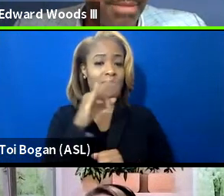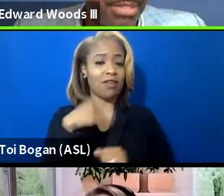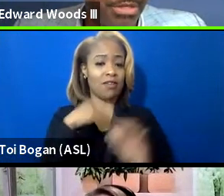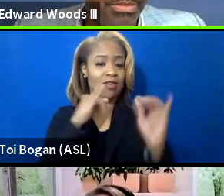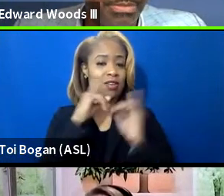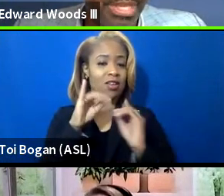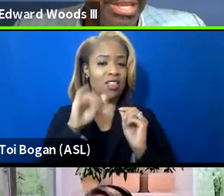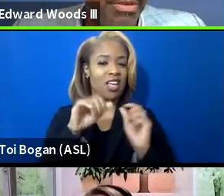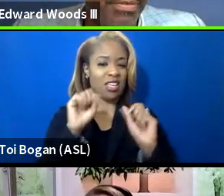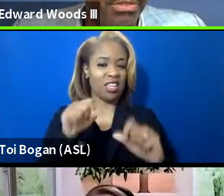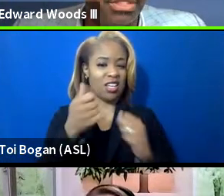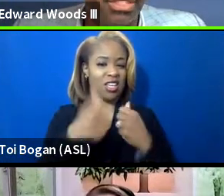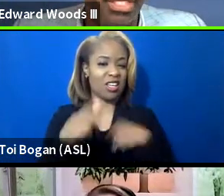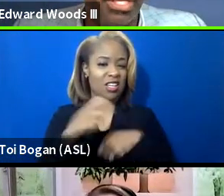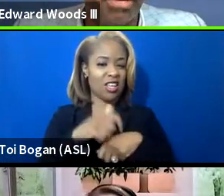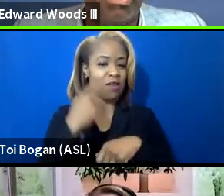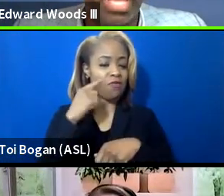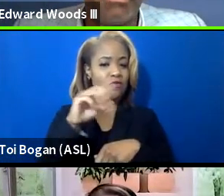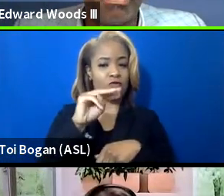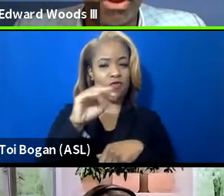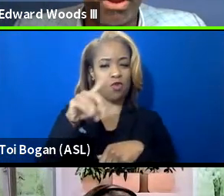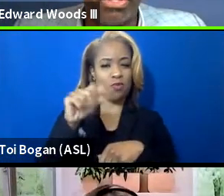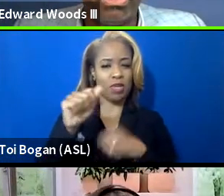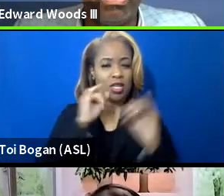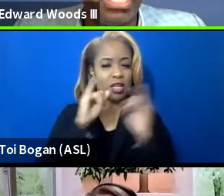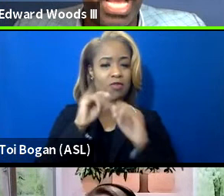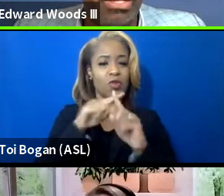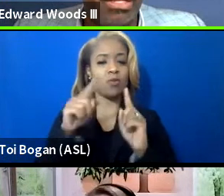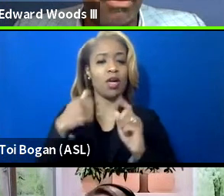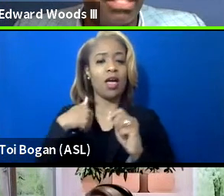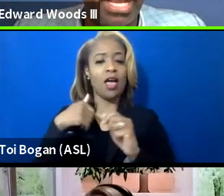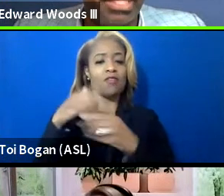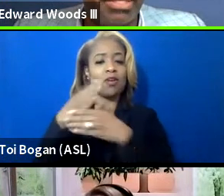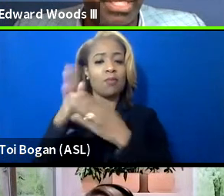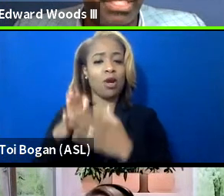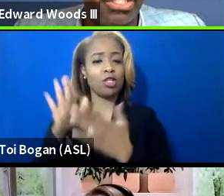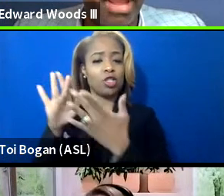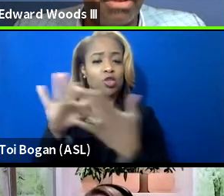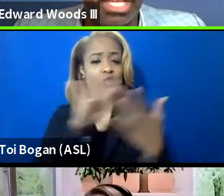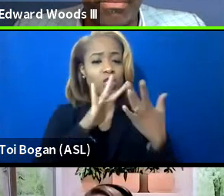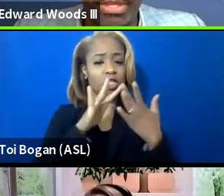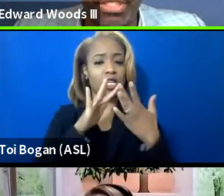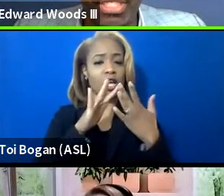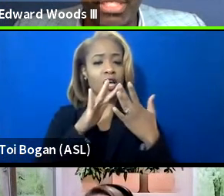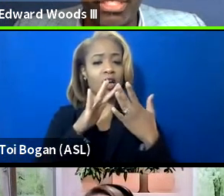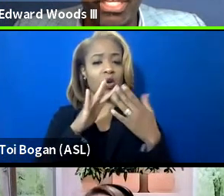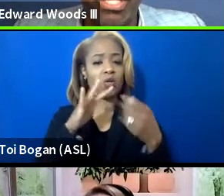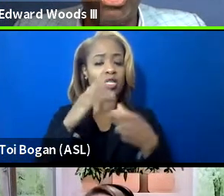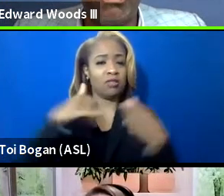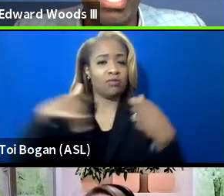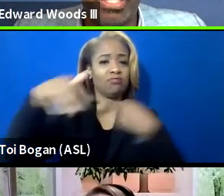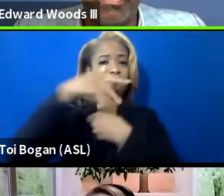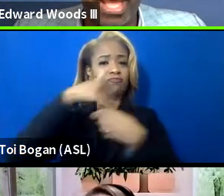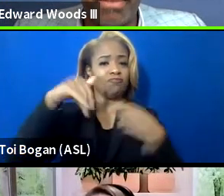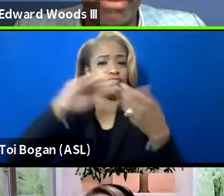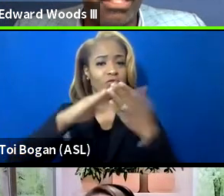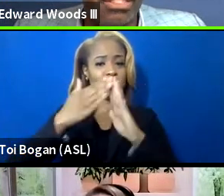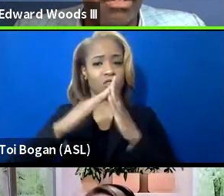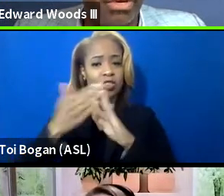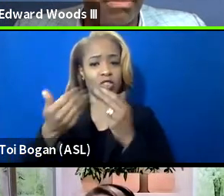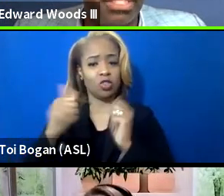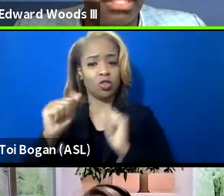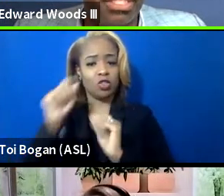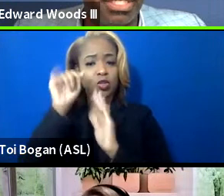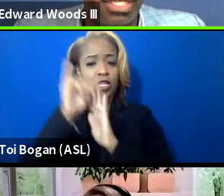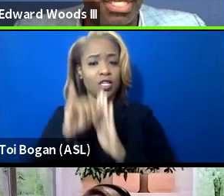at any time in terms of media interviews, but we have our partners reaching out in the respective and surrounding communities to identify